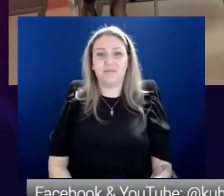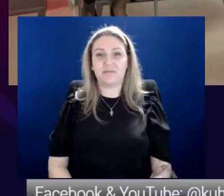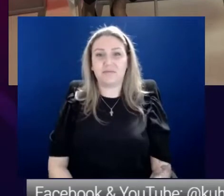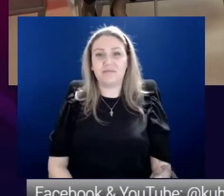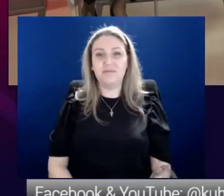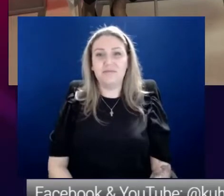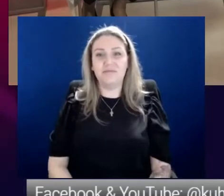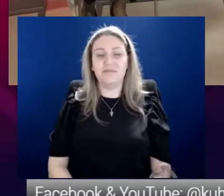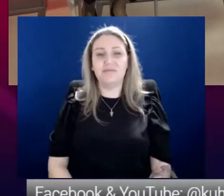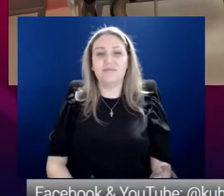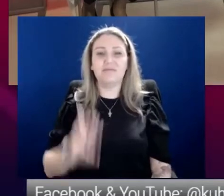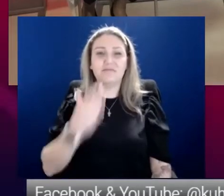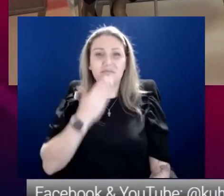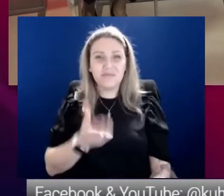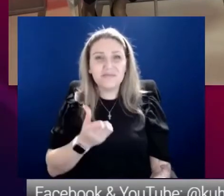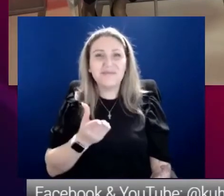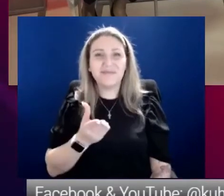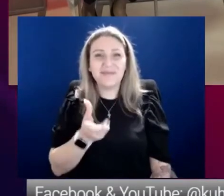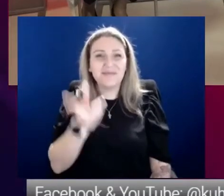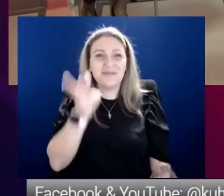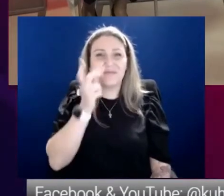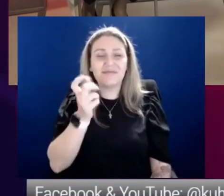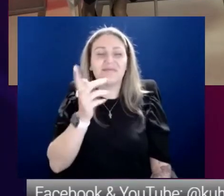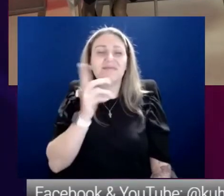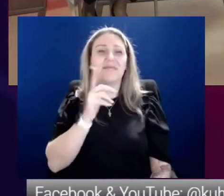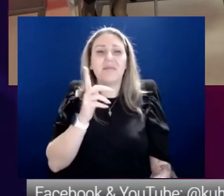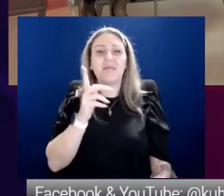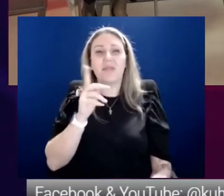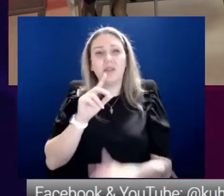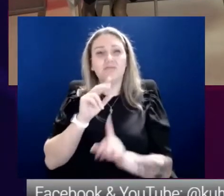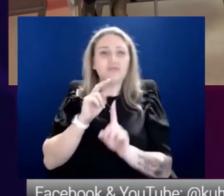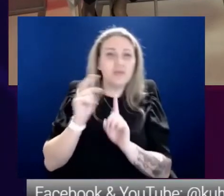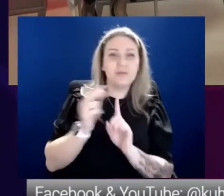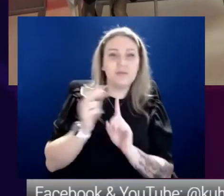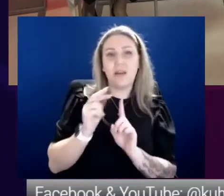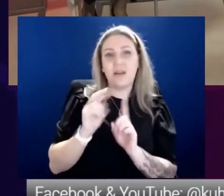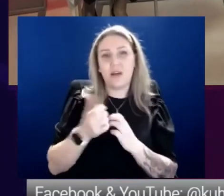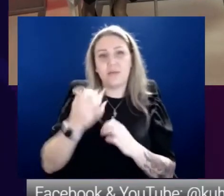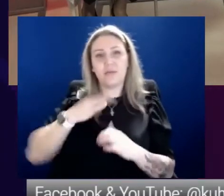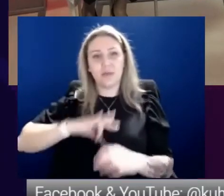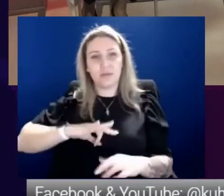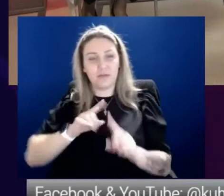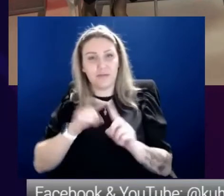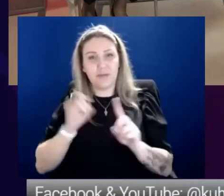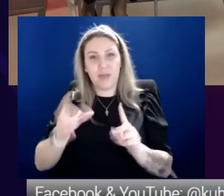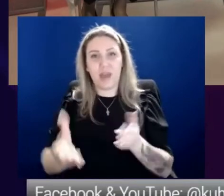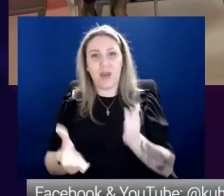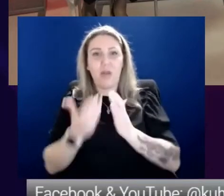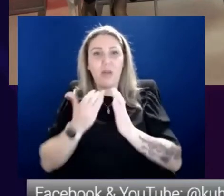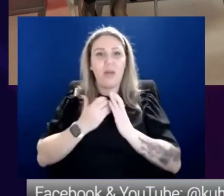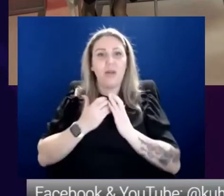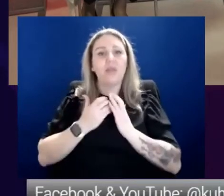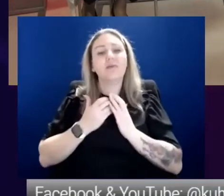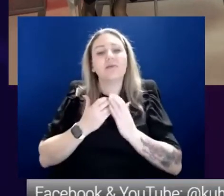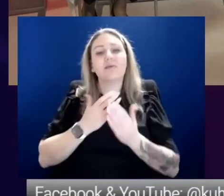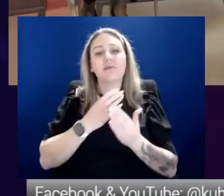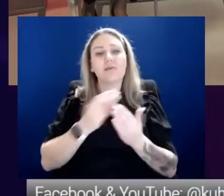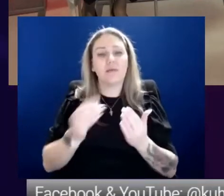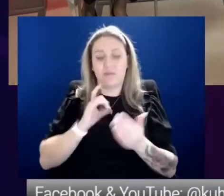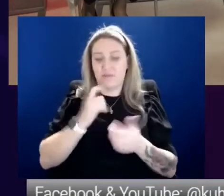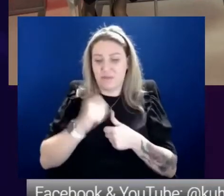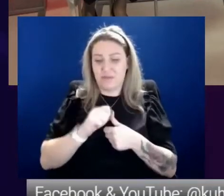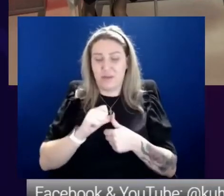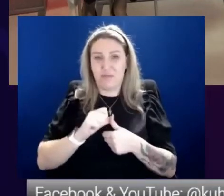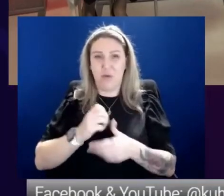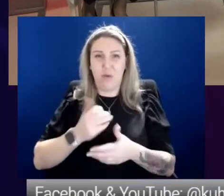hear the aspects, though, of how the benefits can also come from that closeness. And the look. I remember holding my son and thinking,